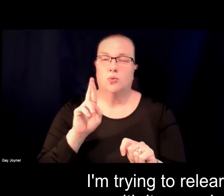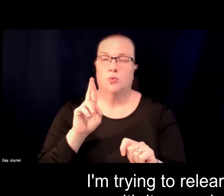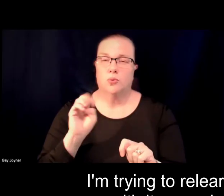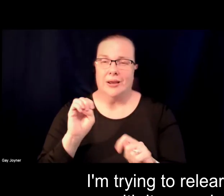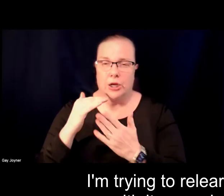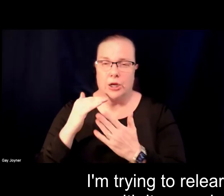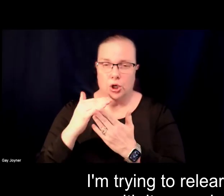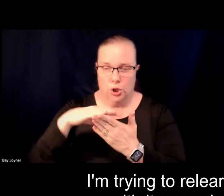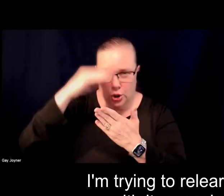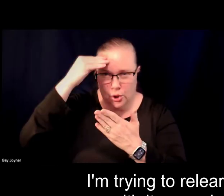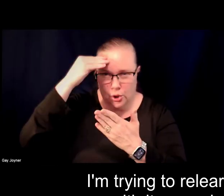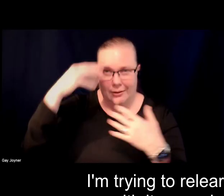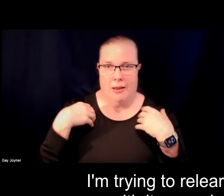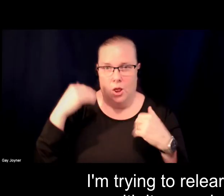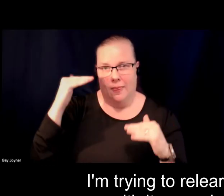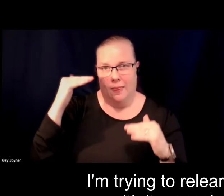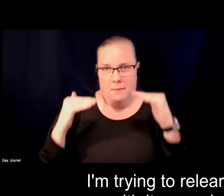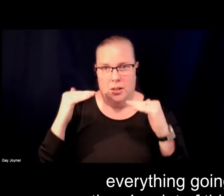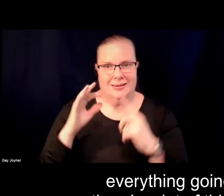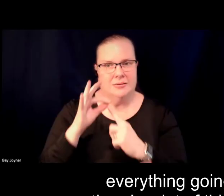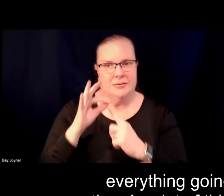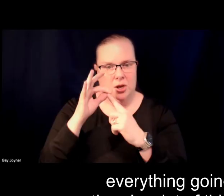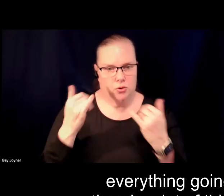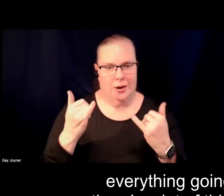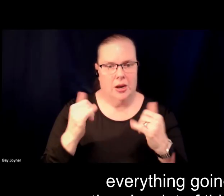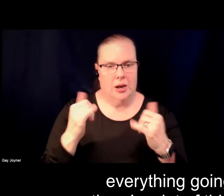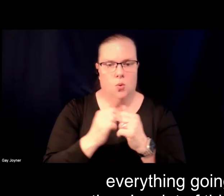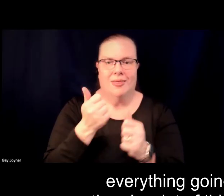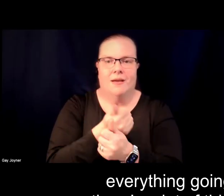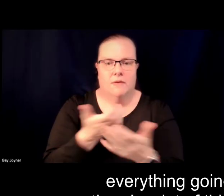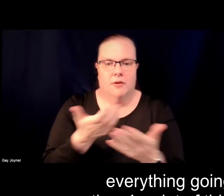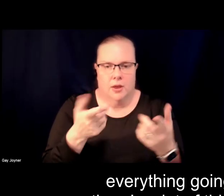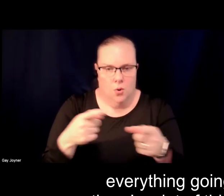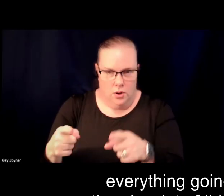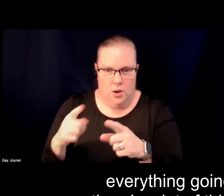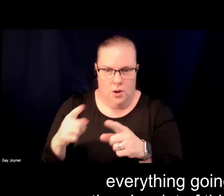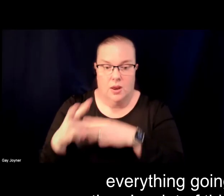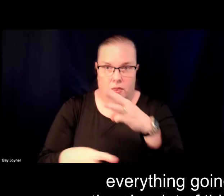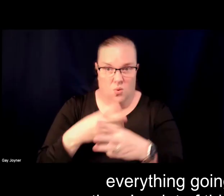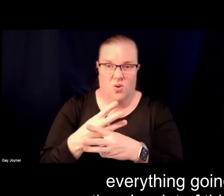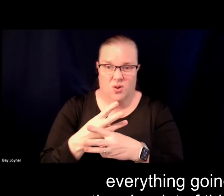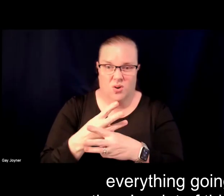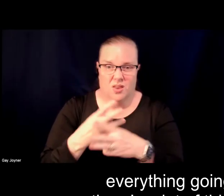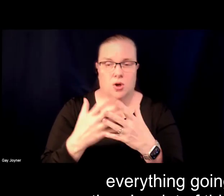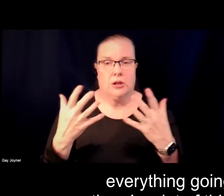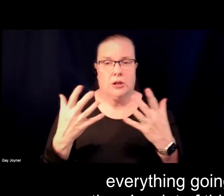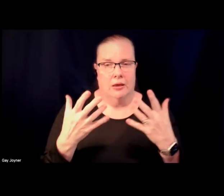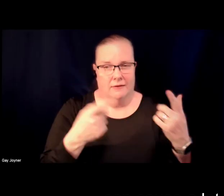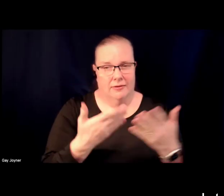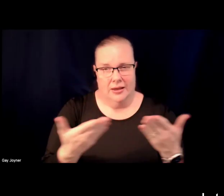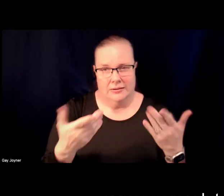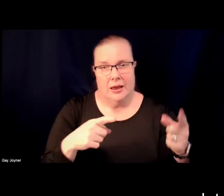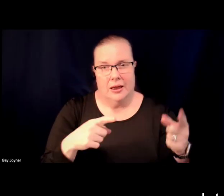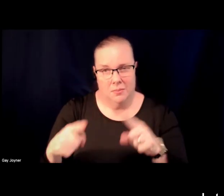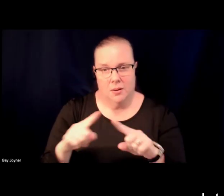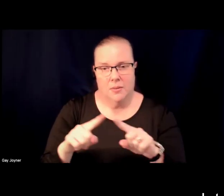it, especially right now and with everything going on in the world. There's a lot of things happening that can